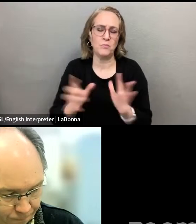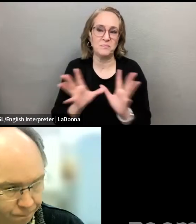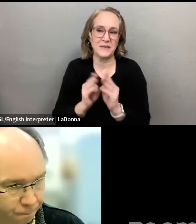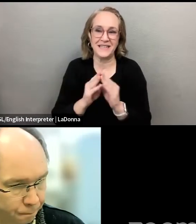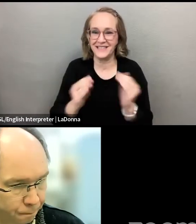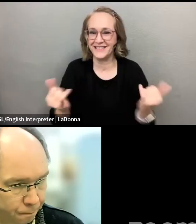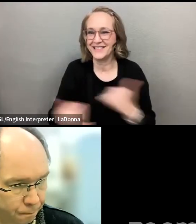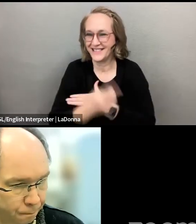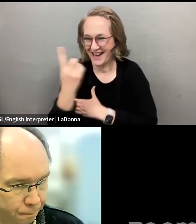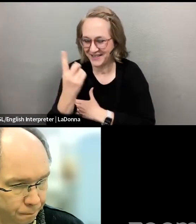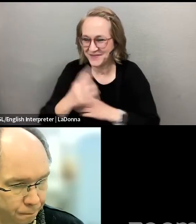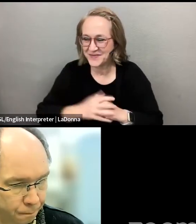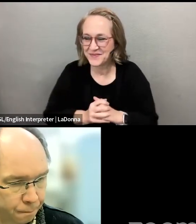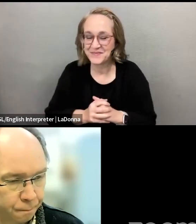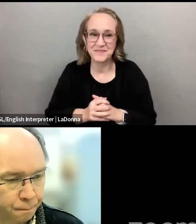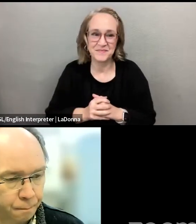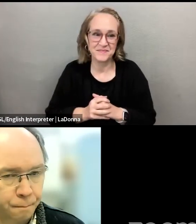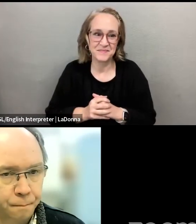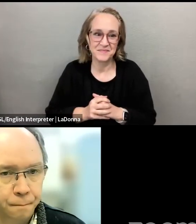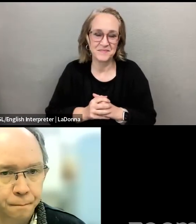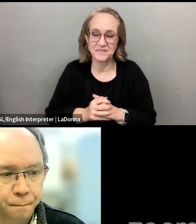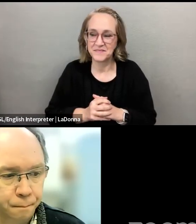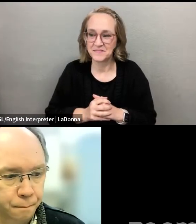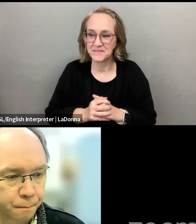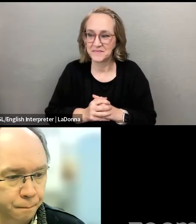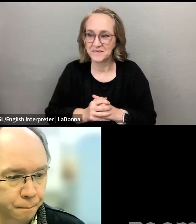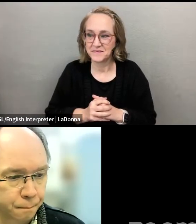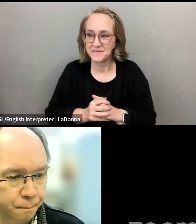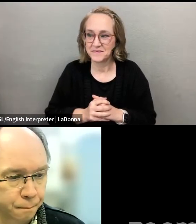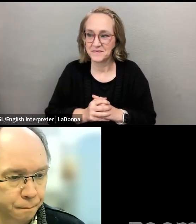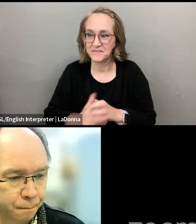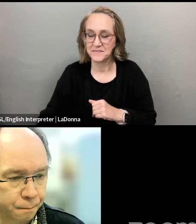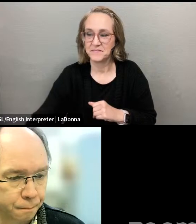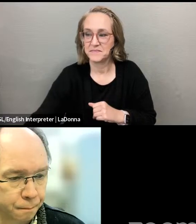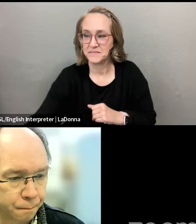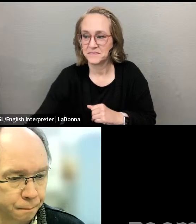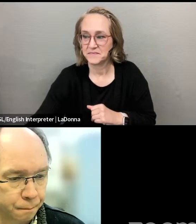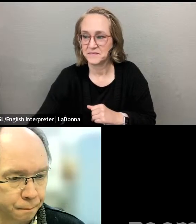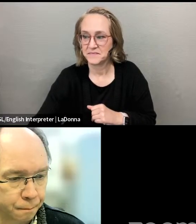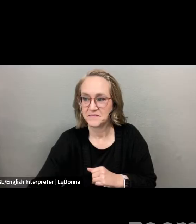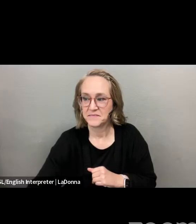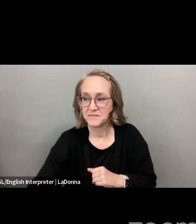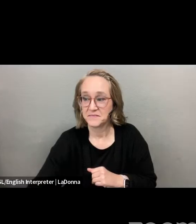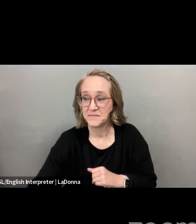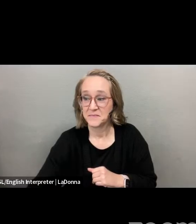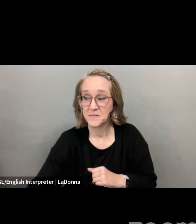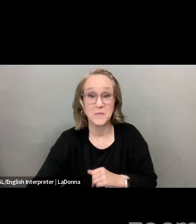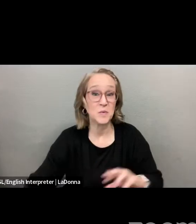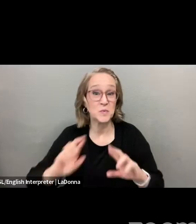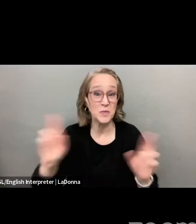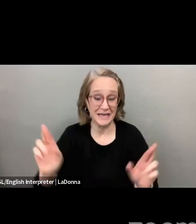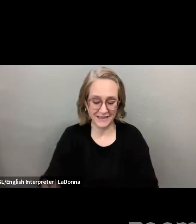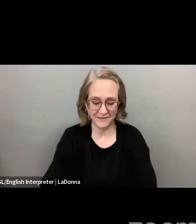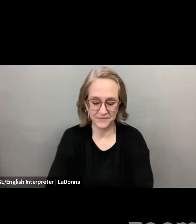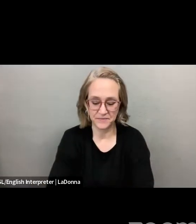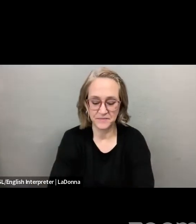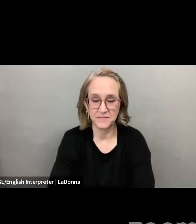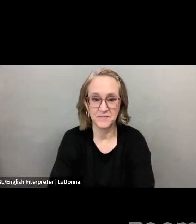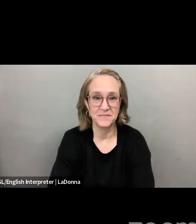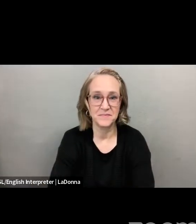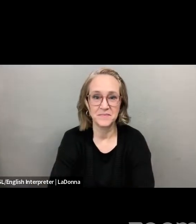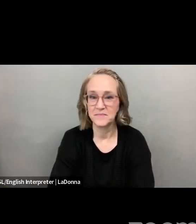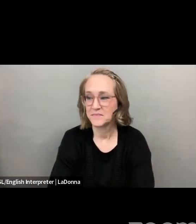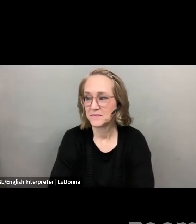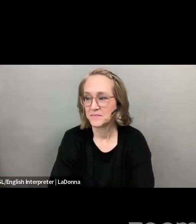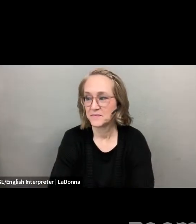And let's see here. All right, we're ready to go. And if everyone could just thank